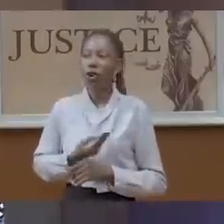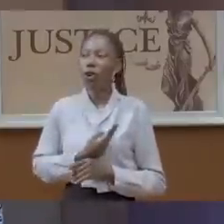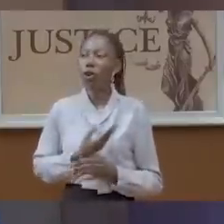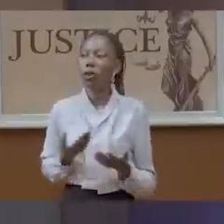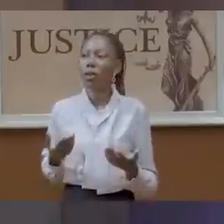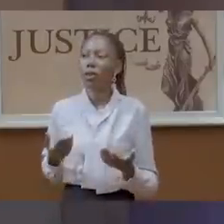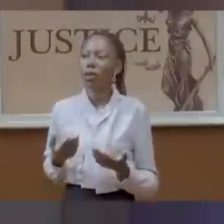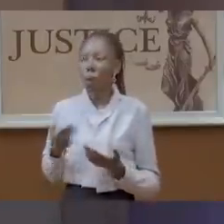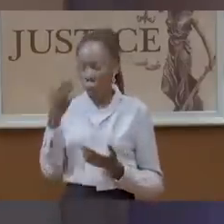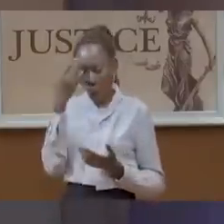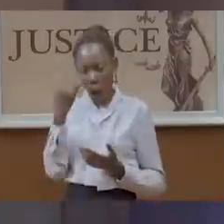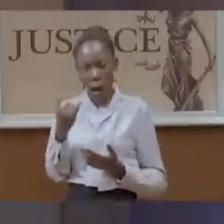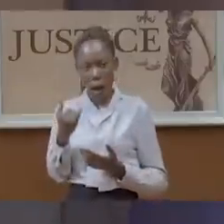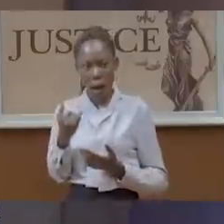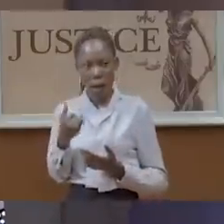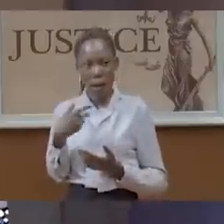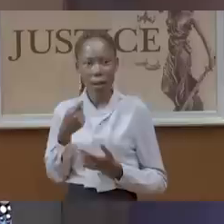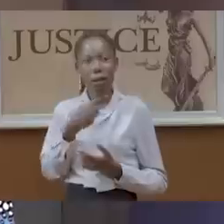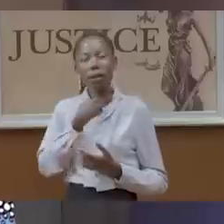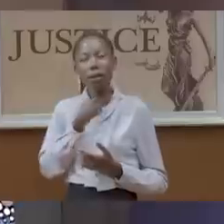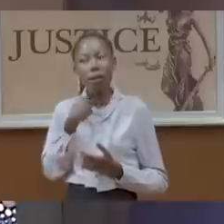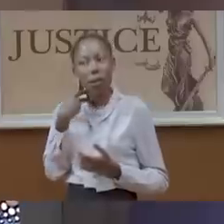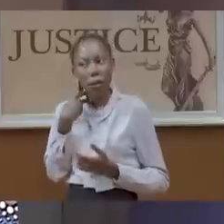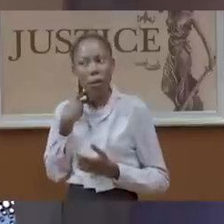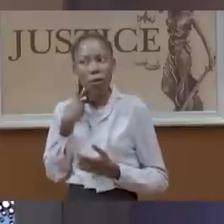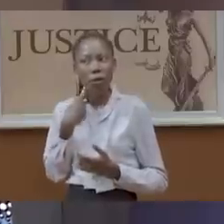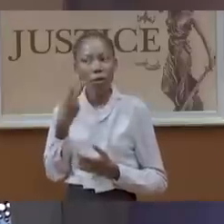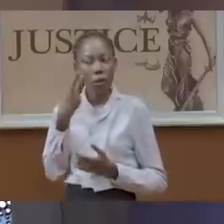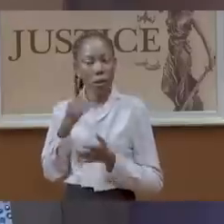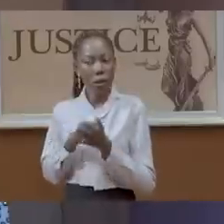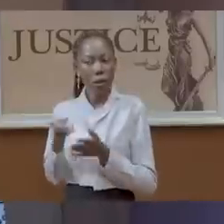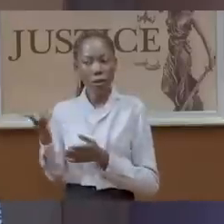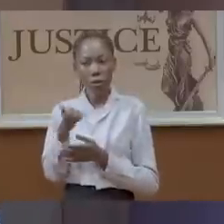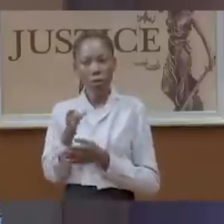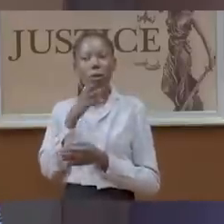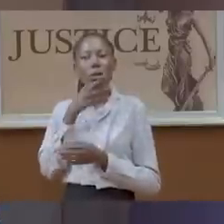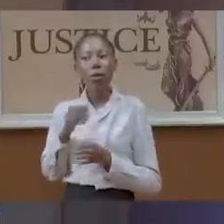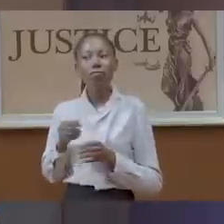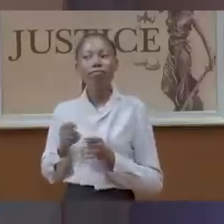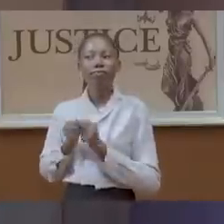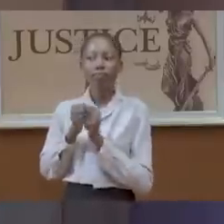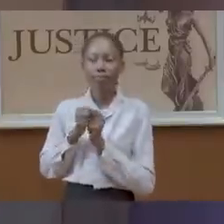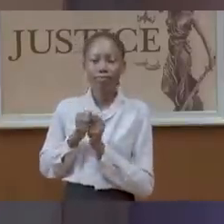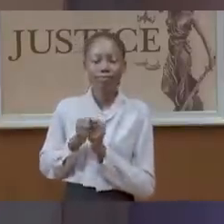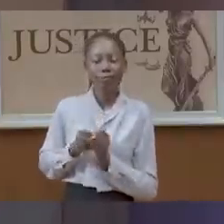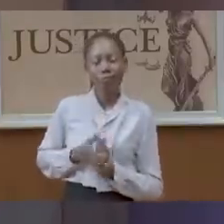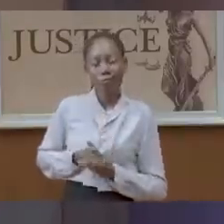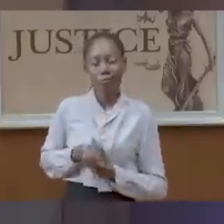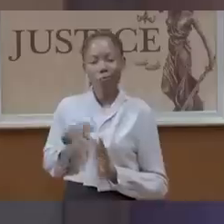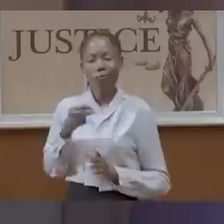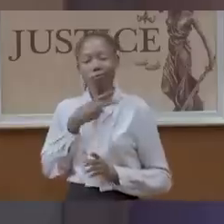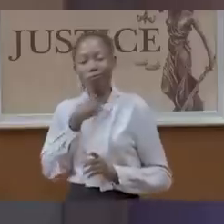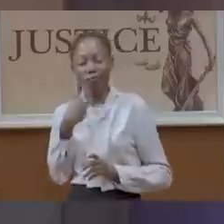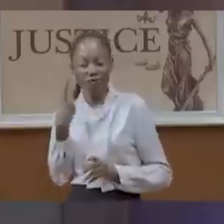guy. Because the issue was that the pastor immediately discovered that we are together. Truly, the pastor was now behaving in a way that,